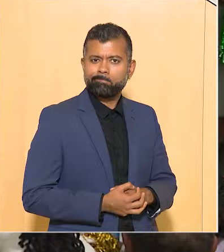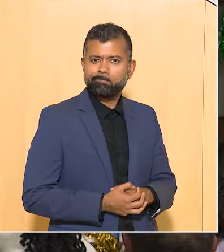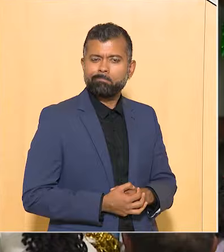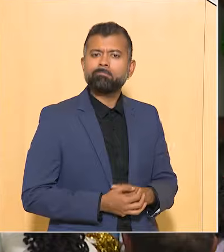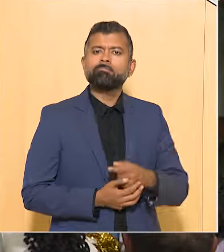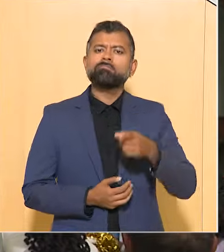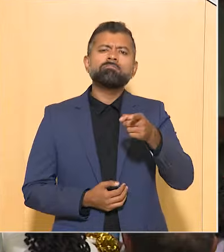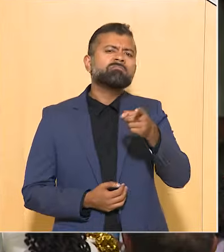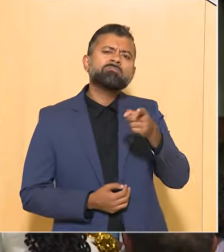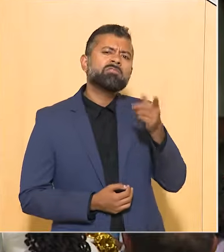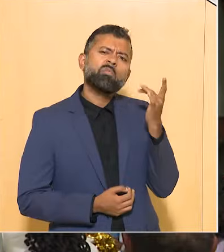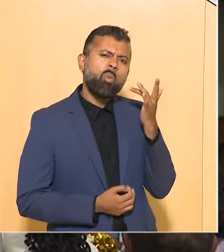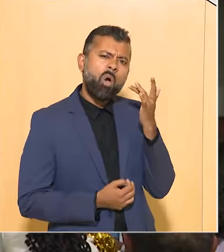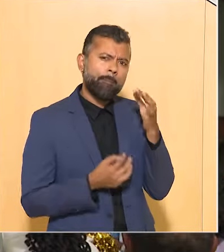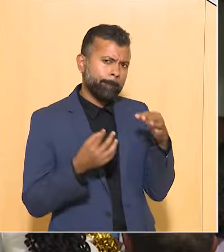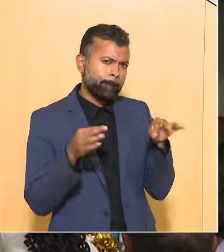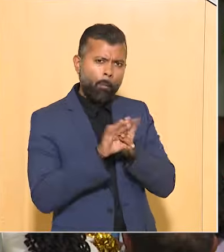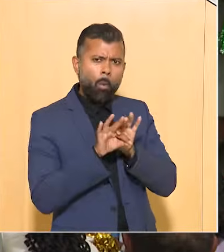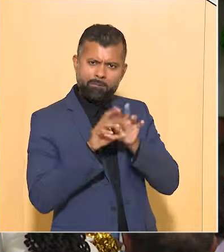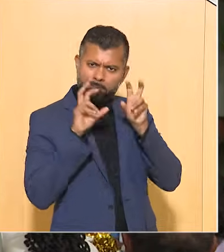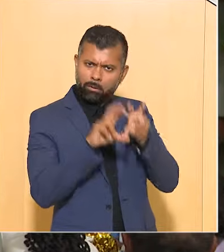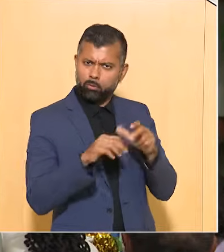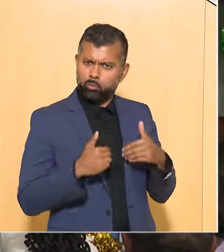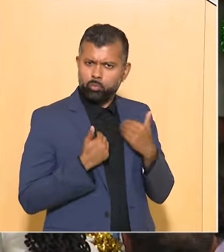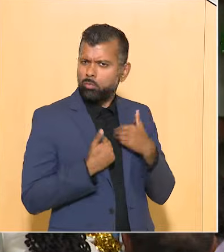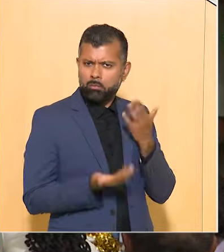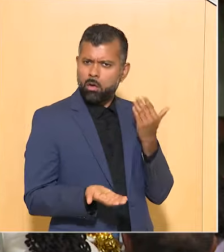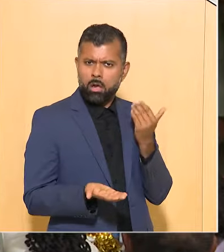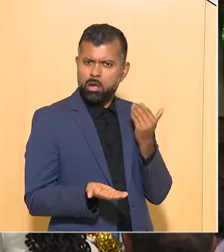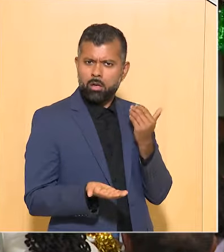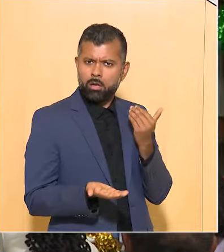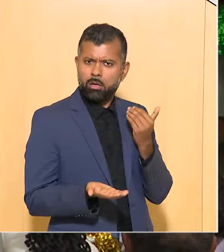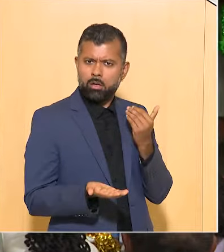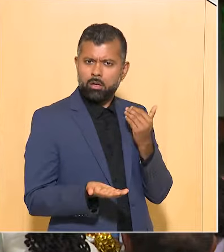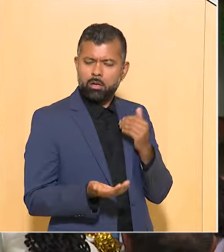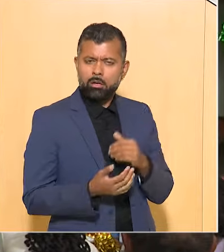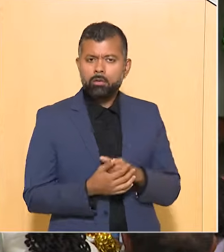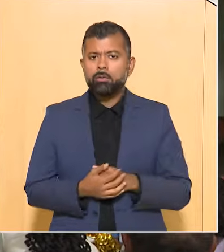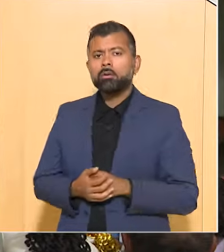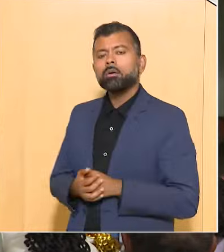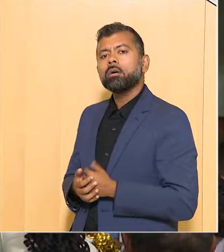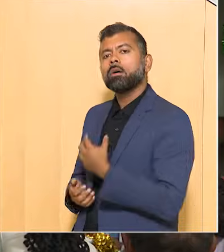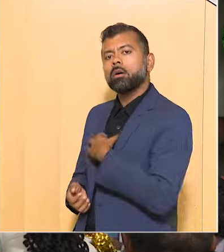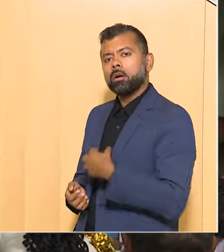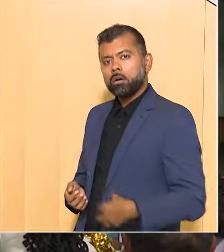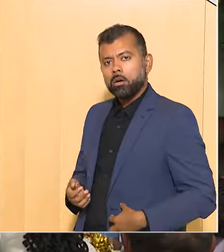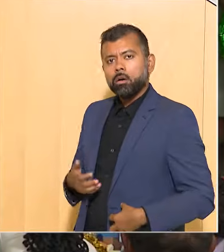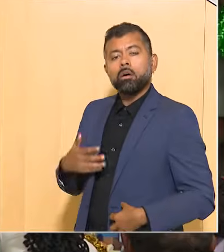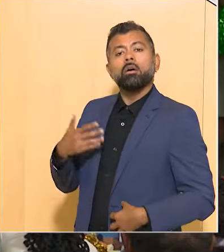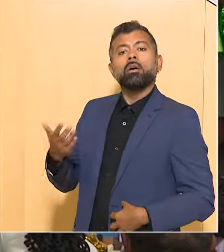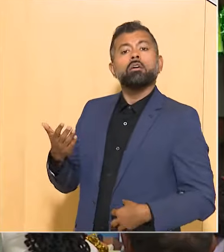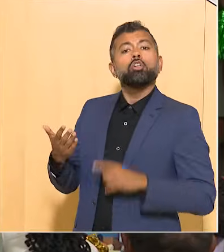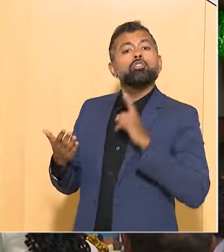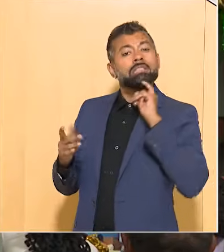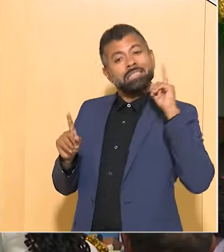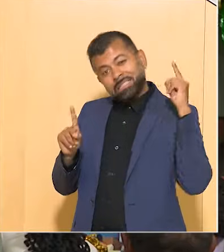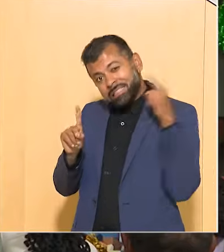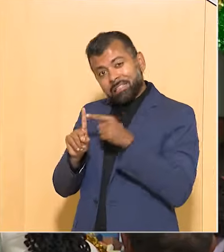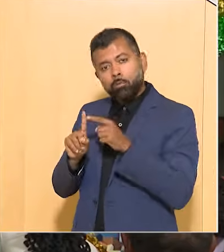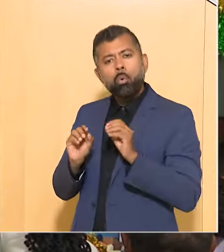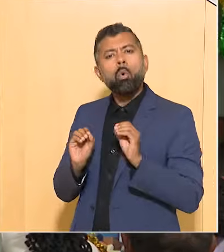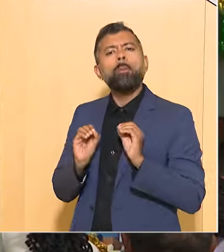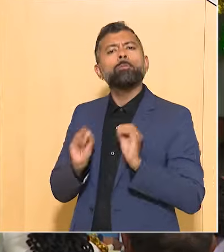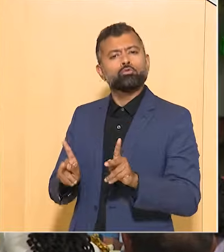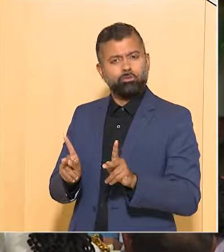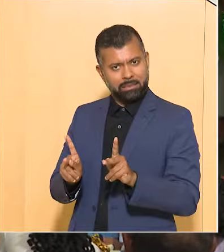It's about opportunity for kids. So the program exists for the same reasons it was started by Marion Barry all